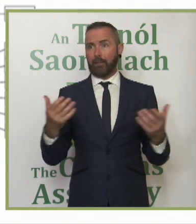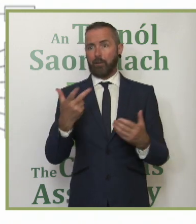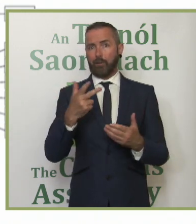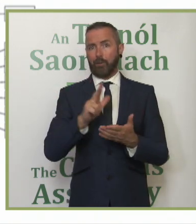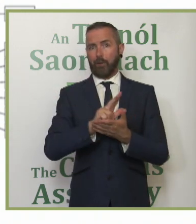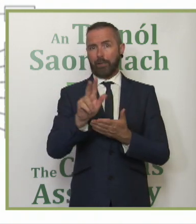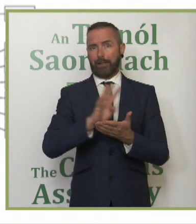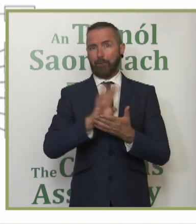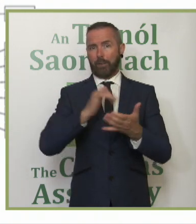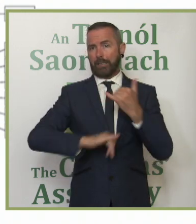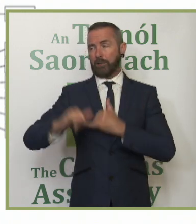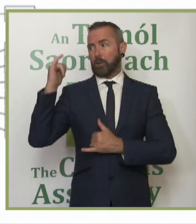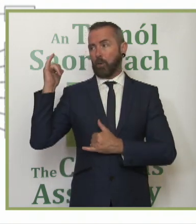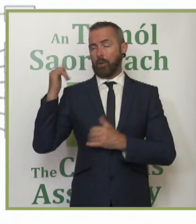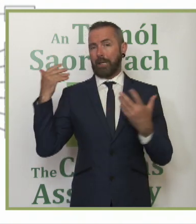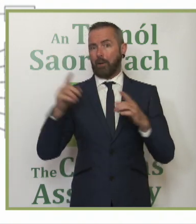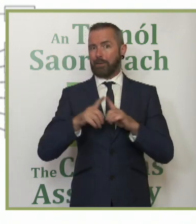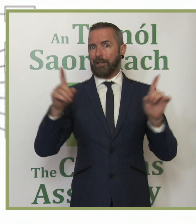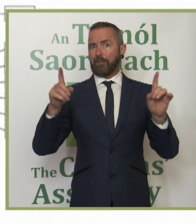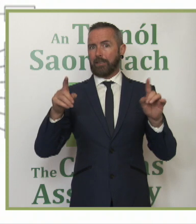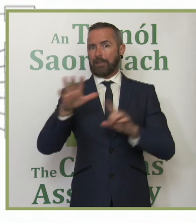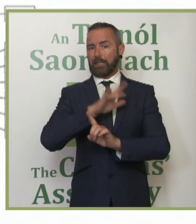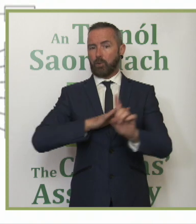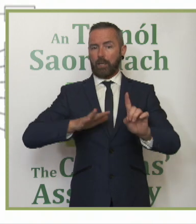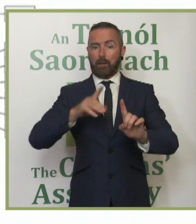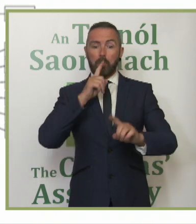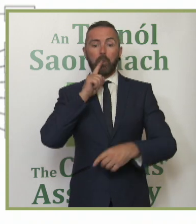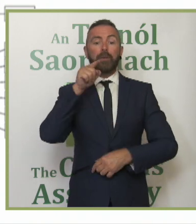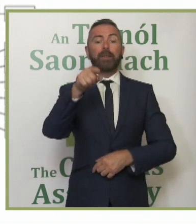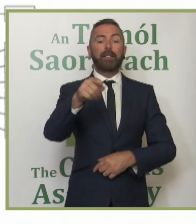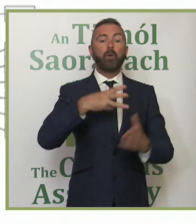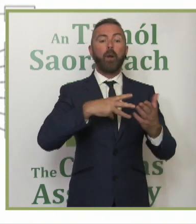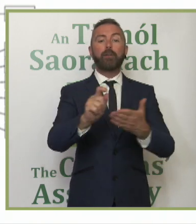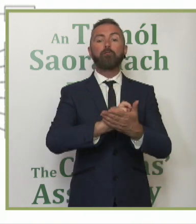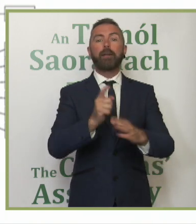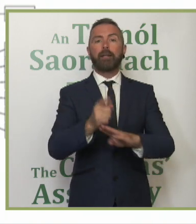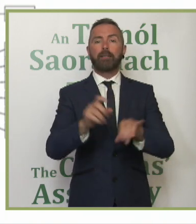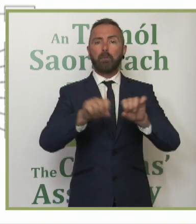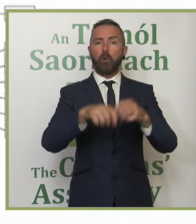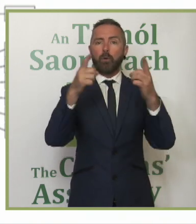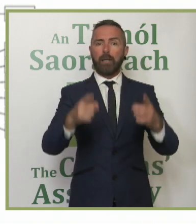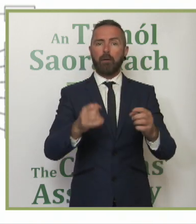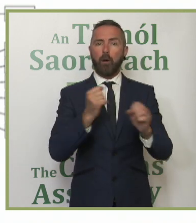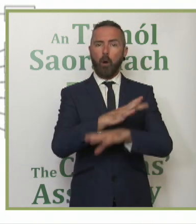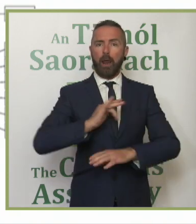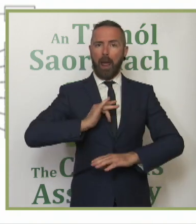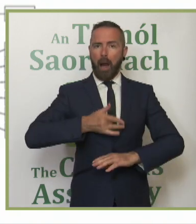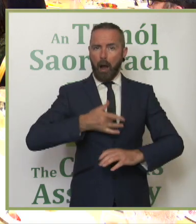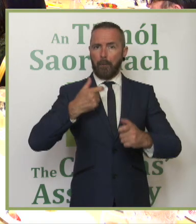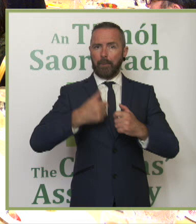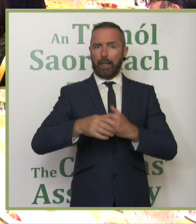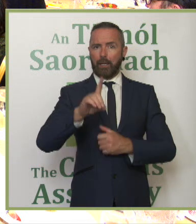13 years ago. But what these guys did was they broke down the harms that drugs cause, not just